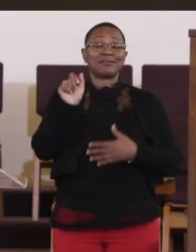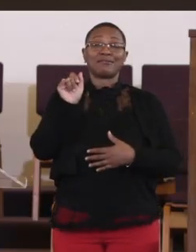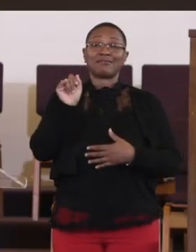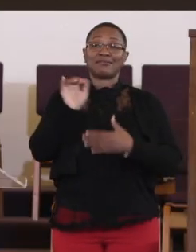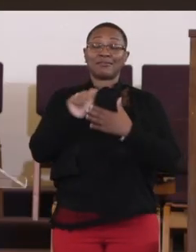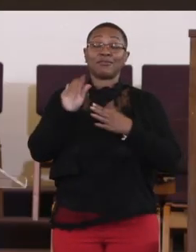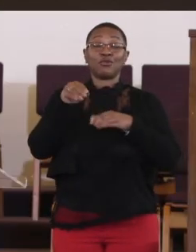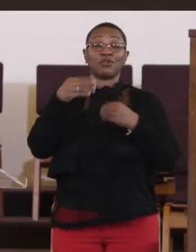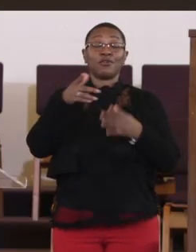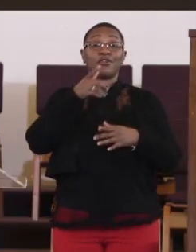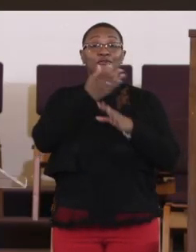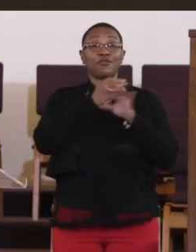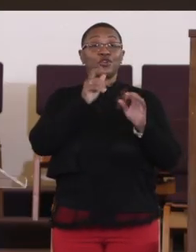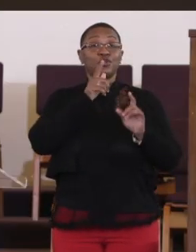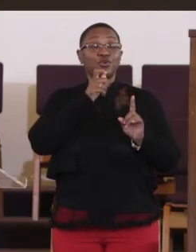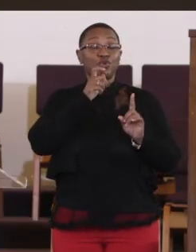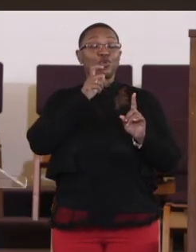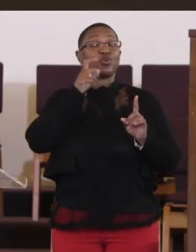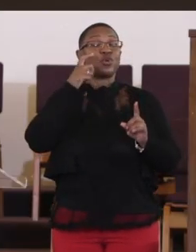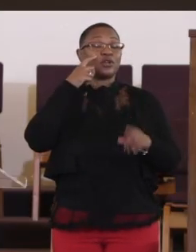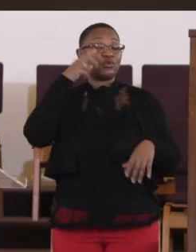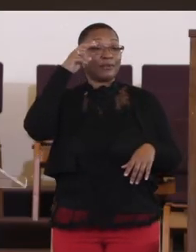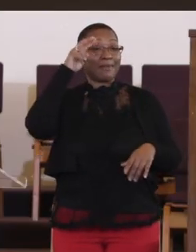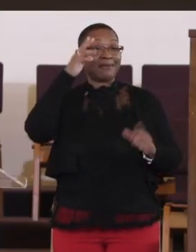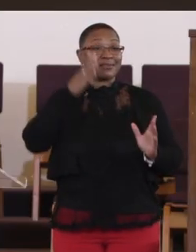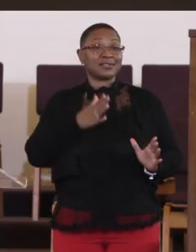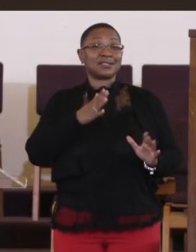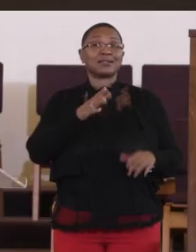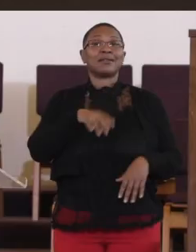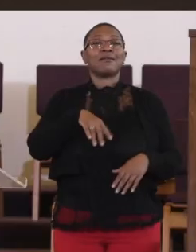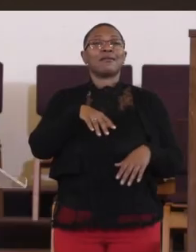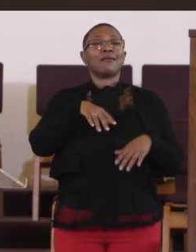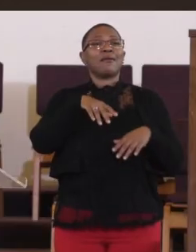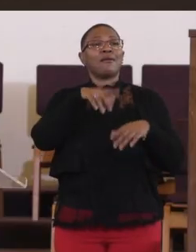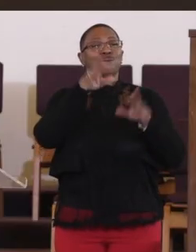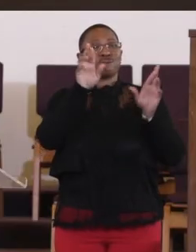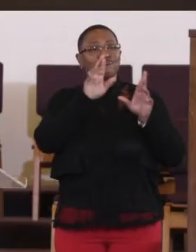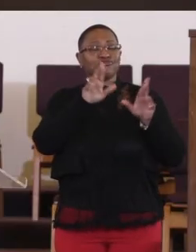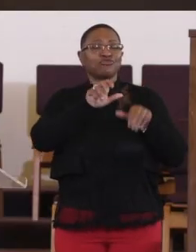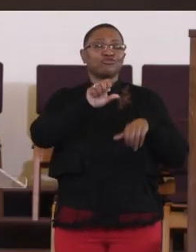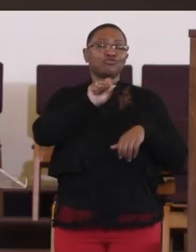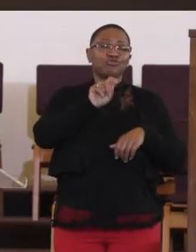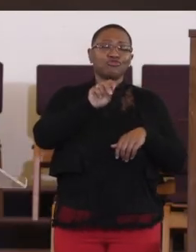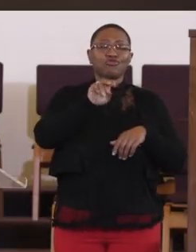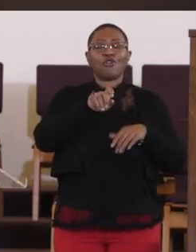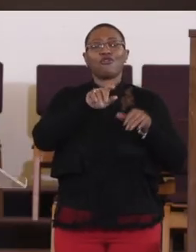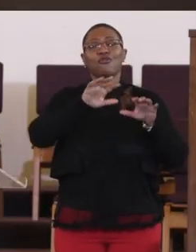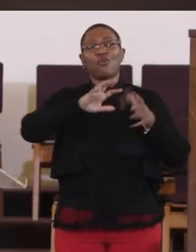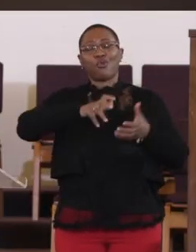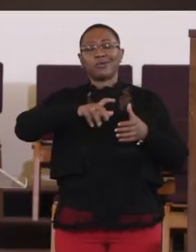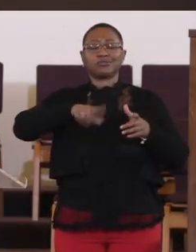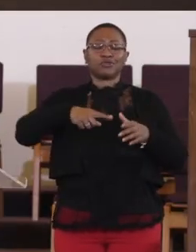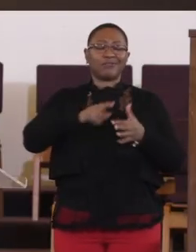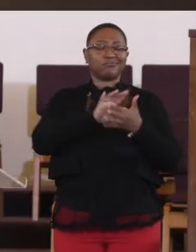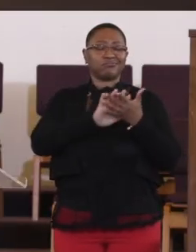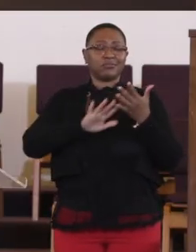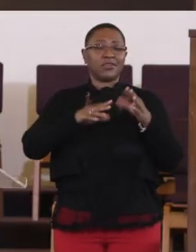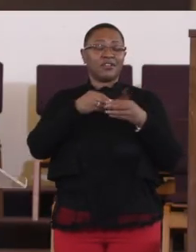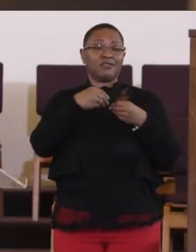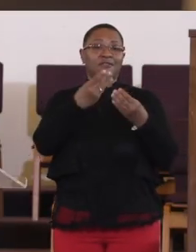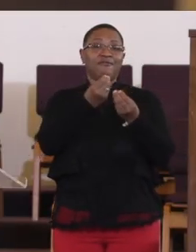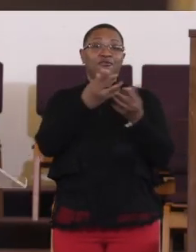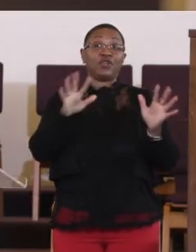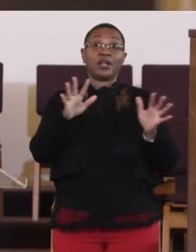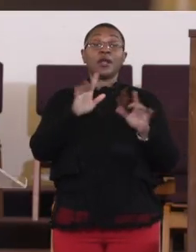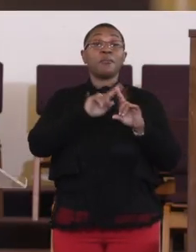Mexicans. Appliances you gave free. Yet you tell the Detroit residents where is our over